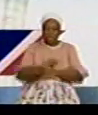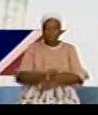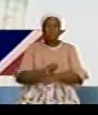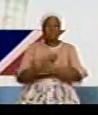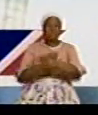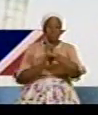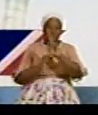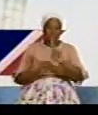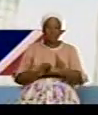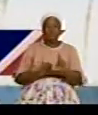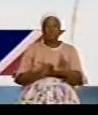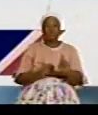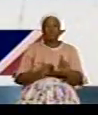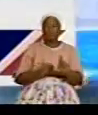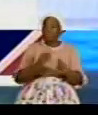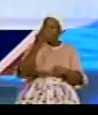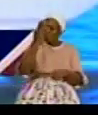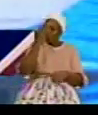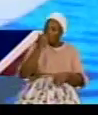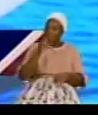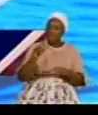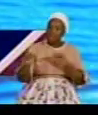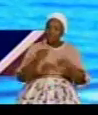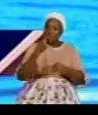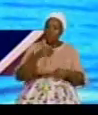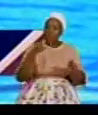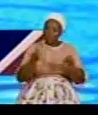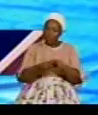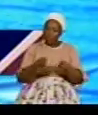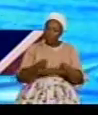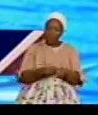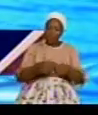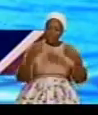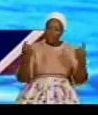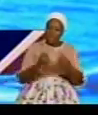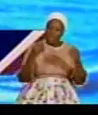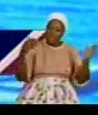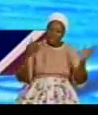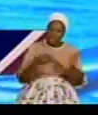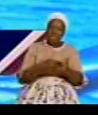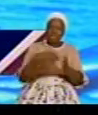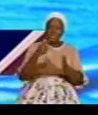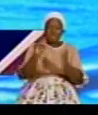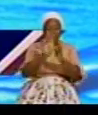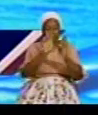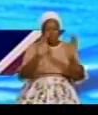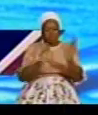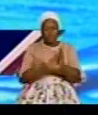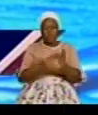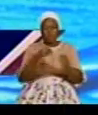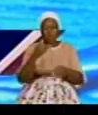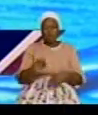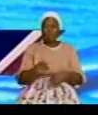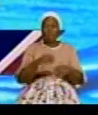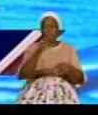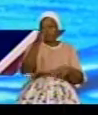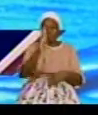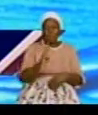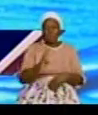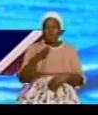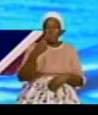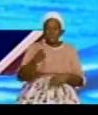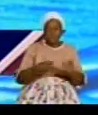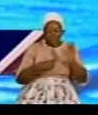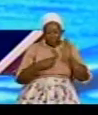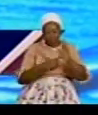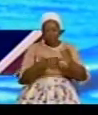tradition? Why do you also transgress the commandment of God, the revelation